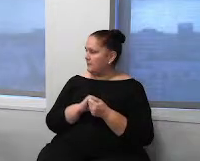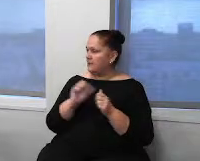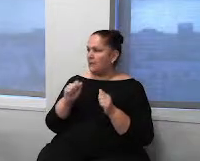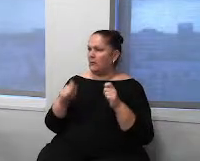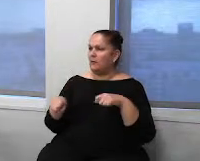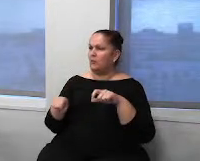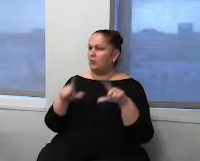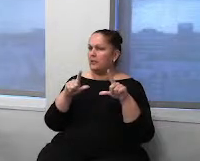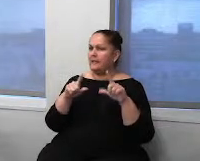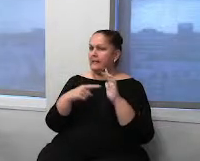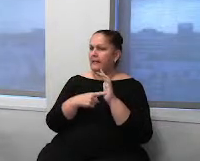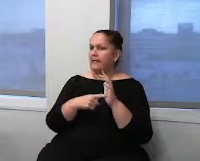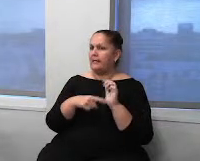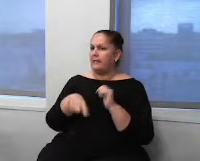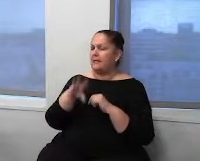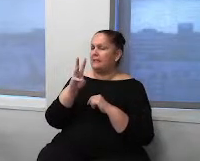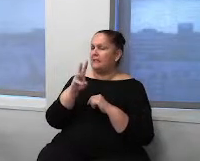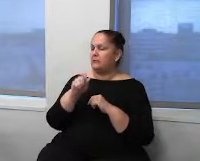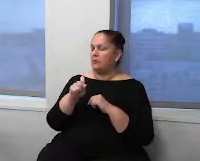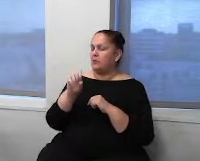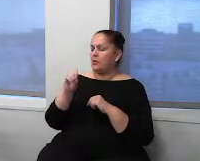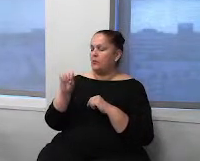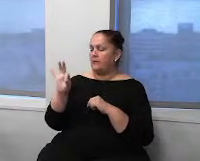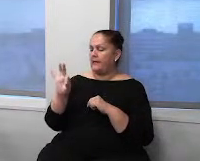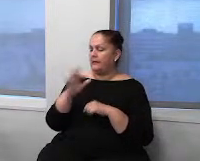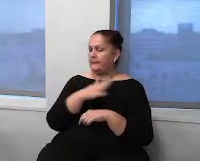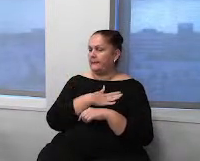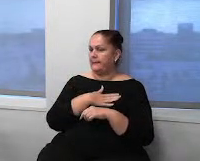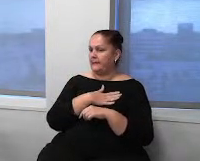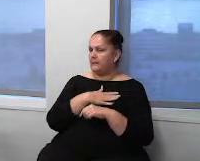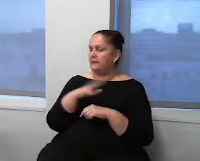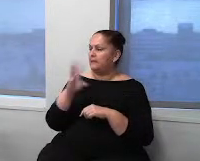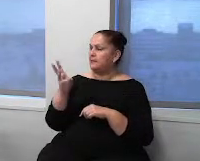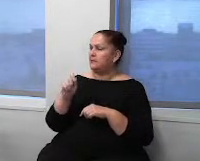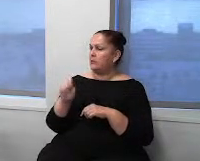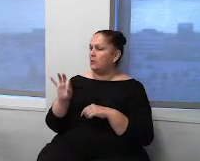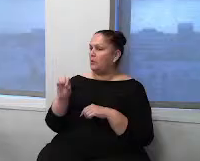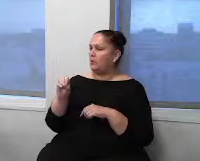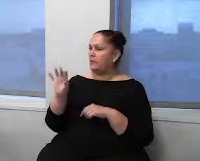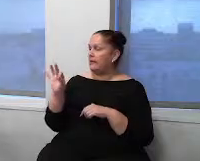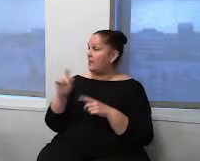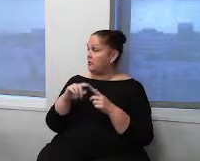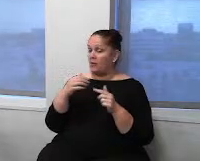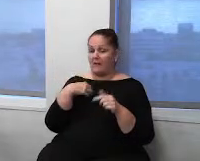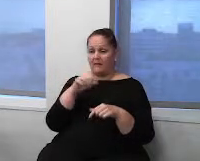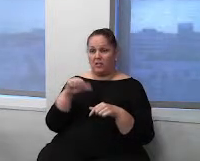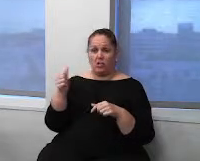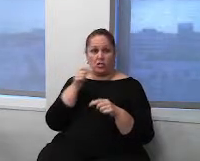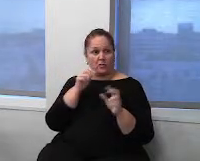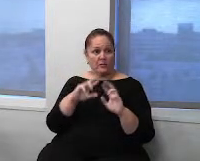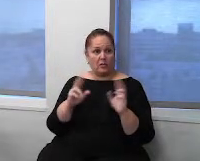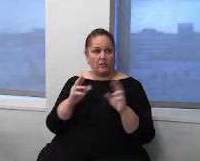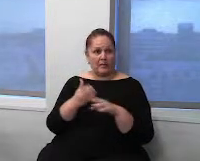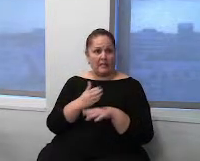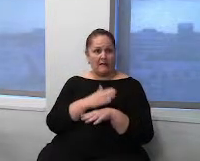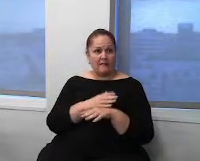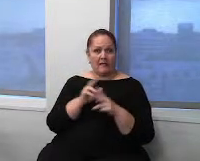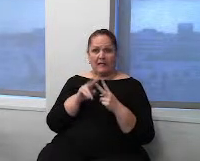Now, can we pull up Exhibit 6.09, please, page 2?